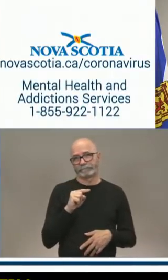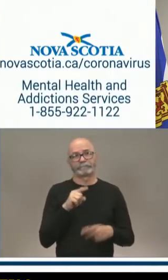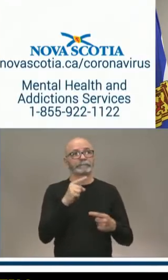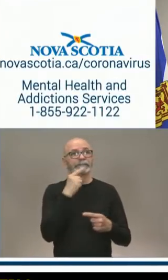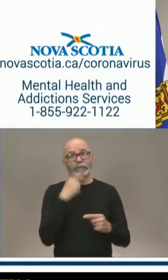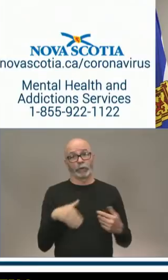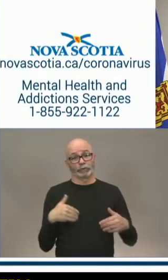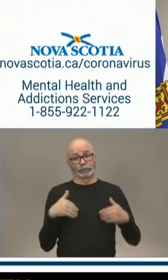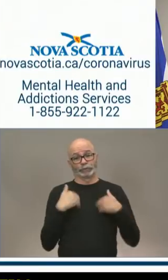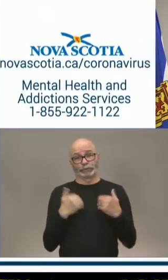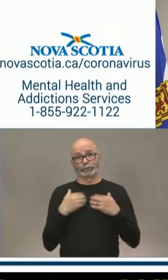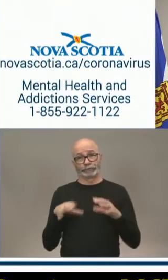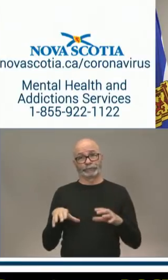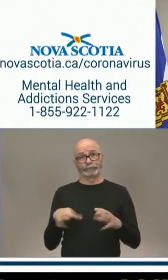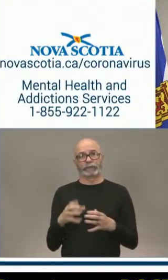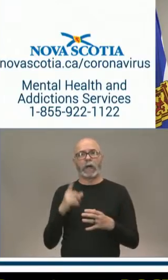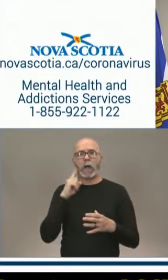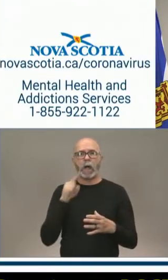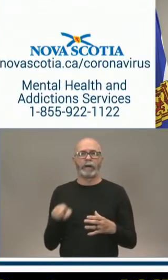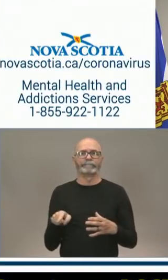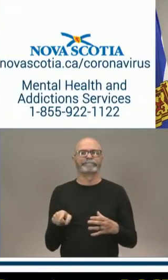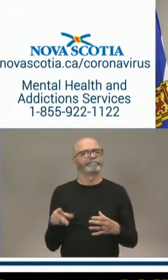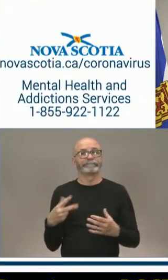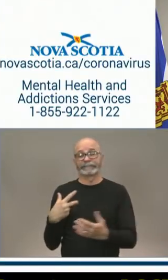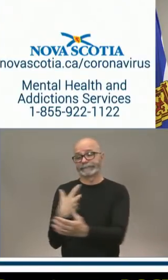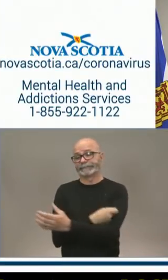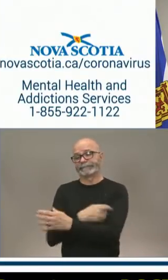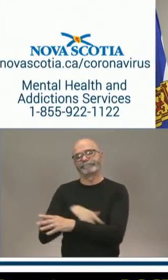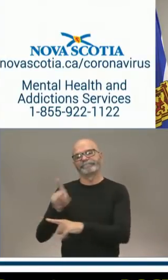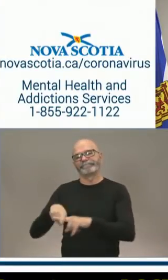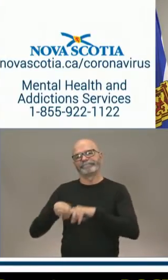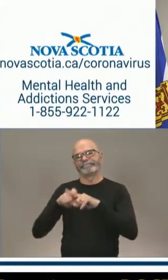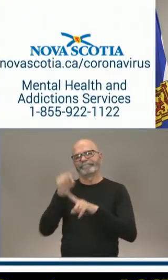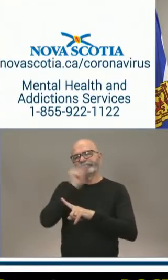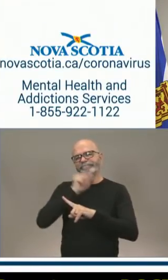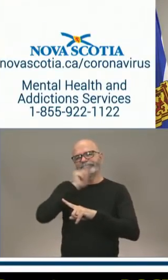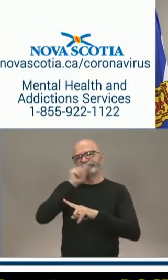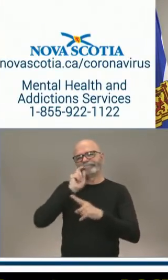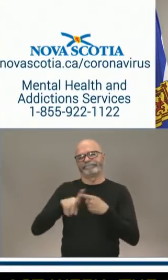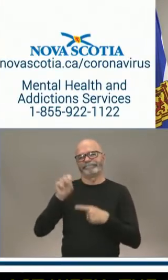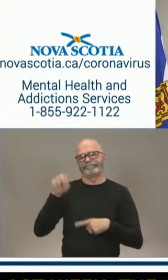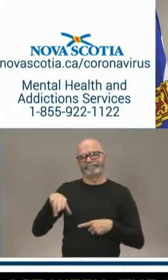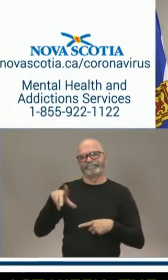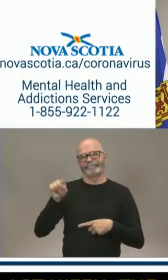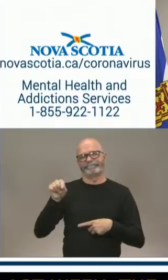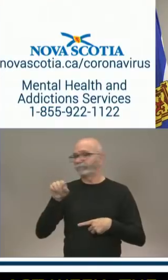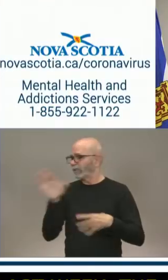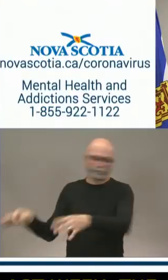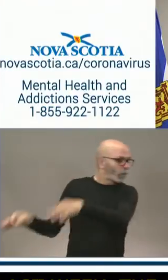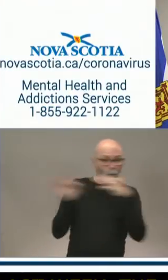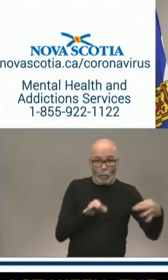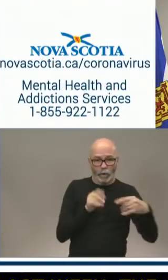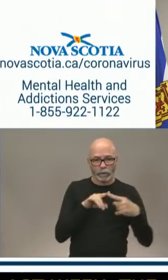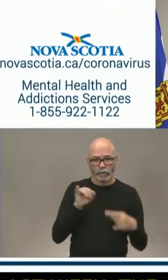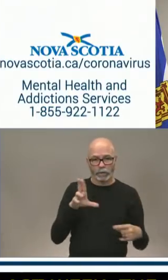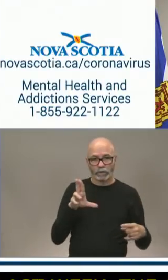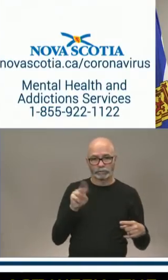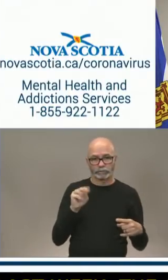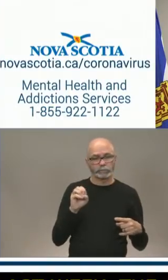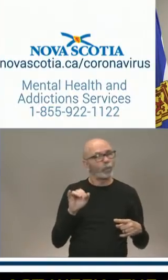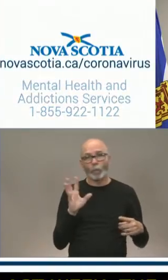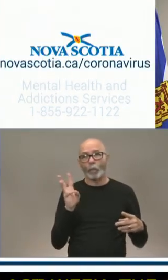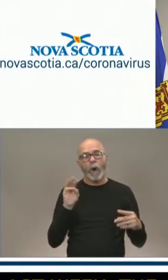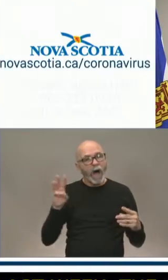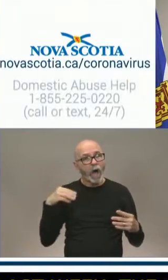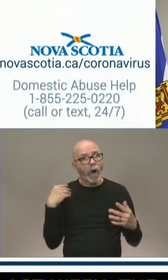the vaccine until into September, and you at that time said that by then we would know the effect